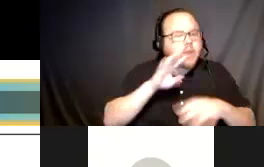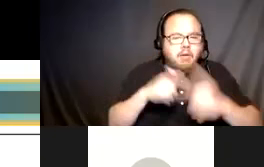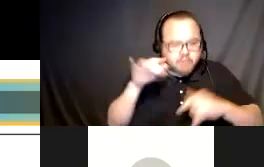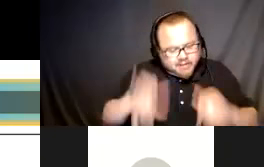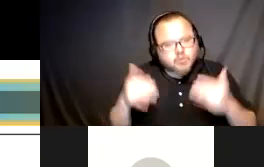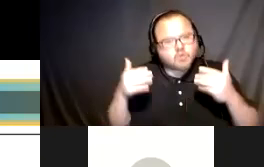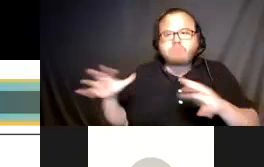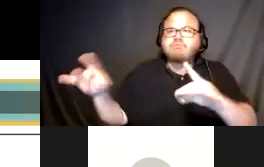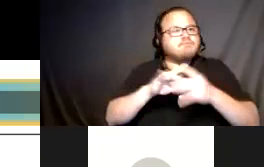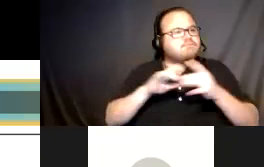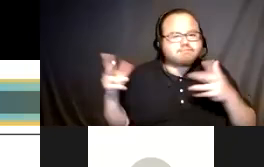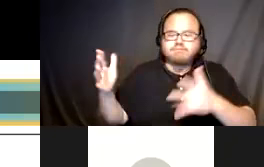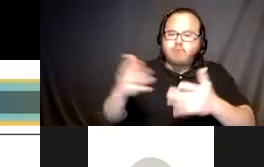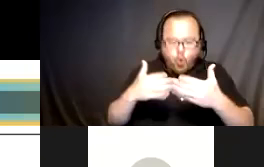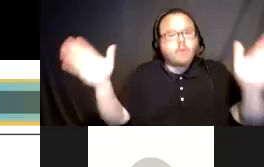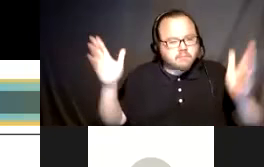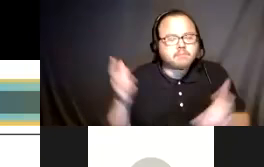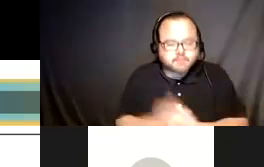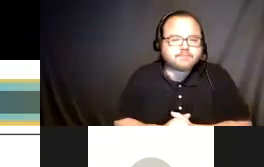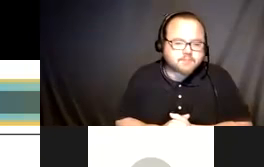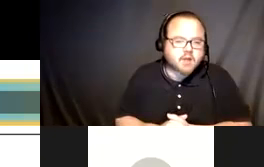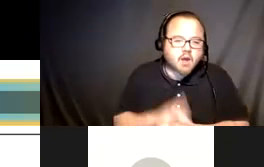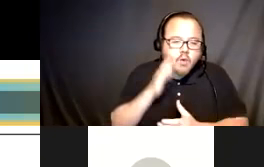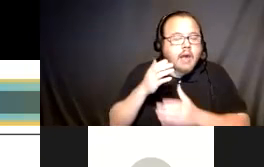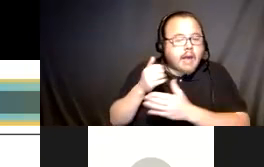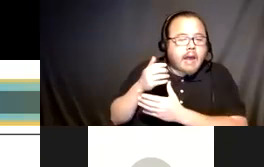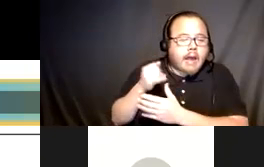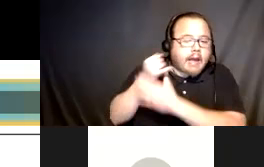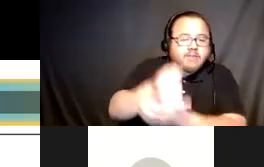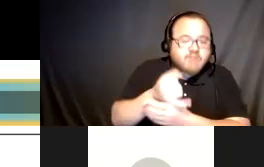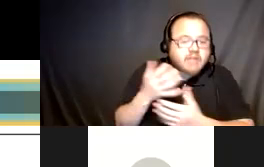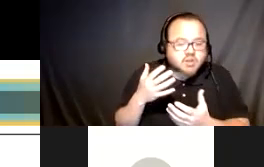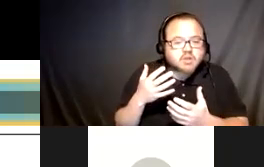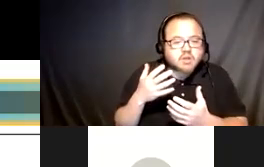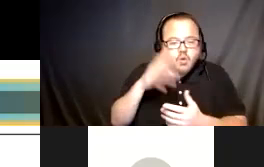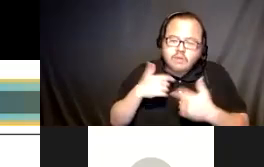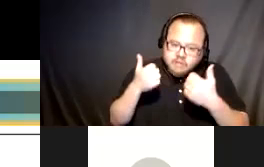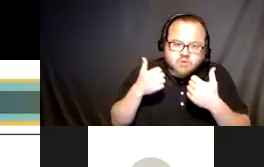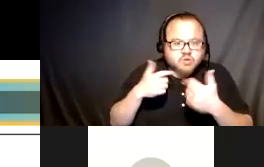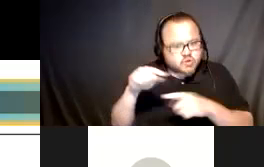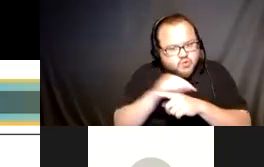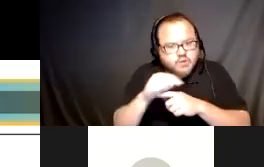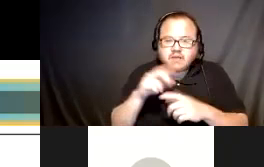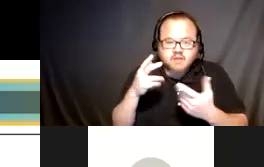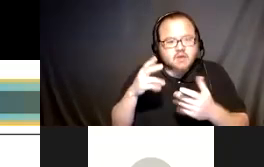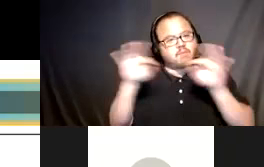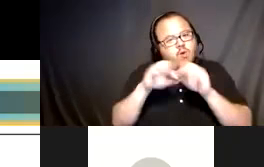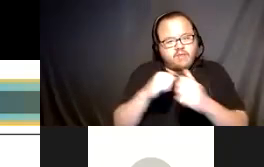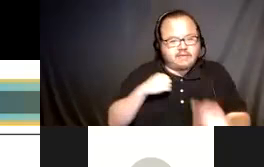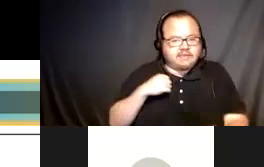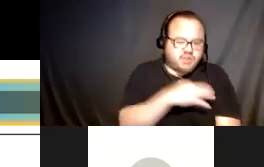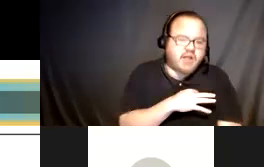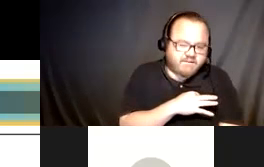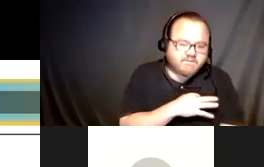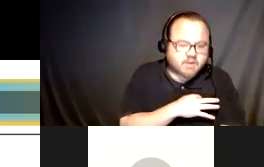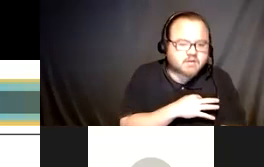With our intervention, we have, along with probably everybody else, has really been trying to increase our staffing. So we have our